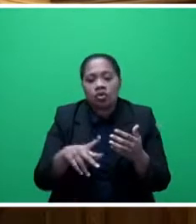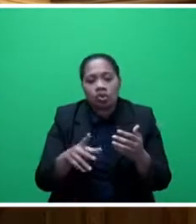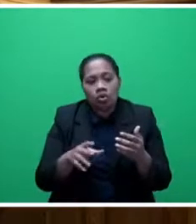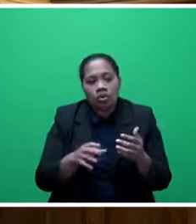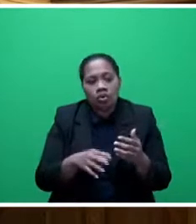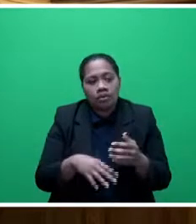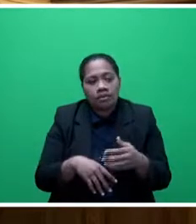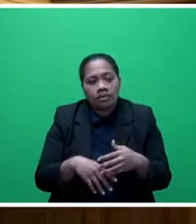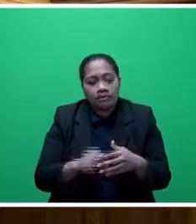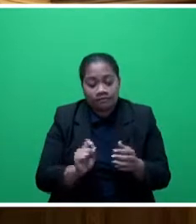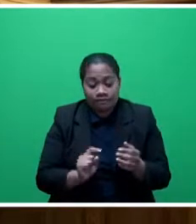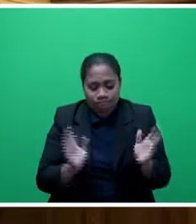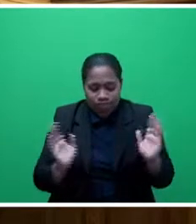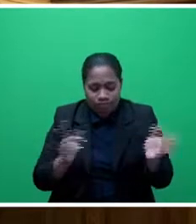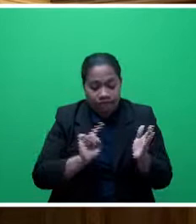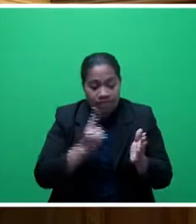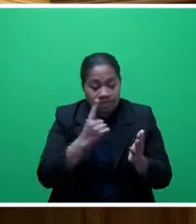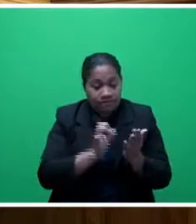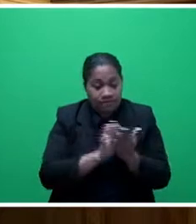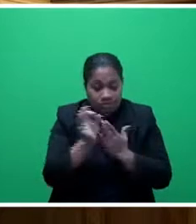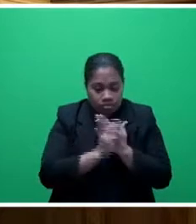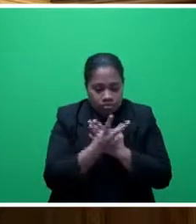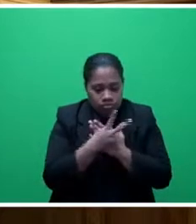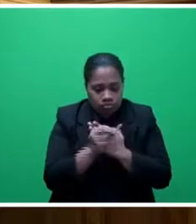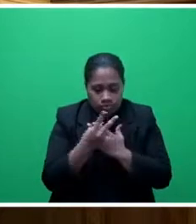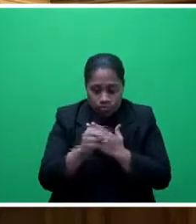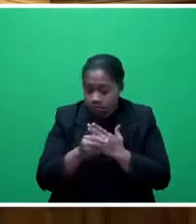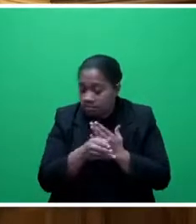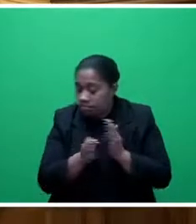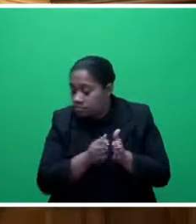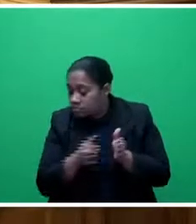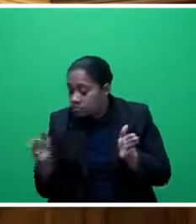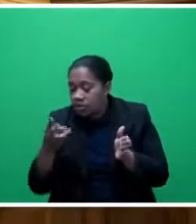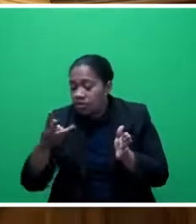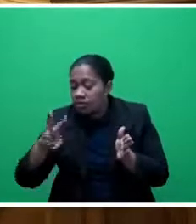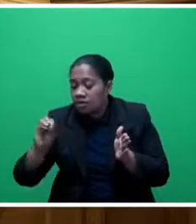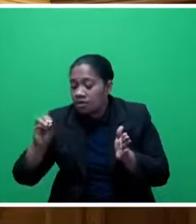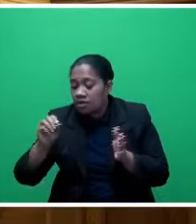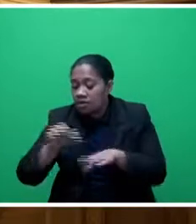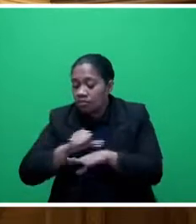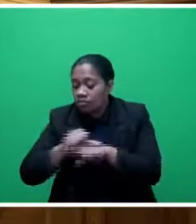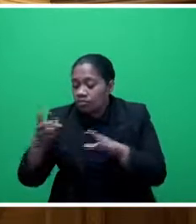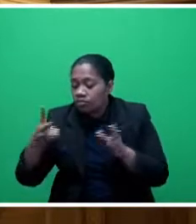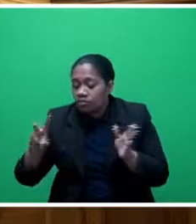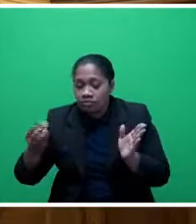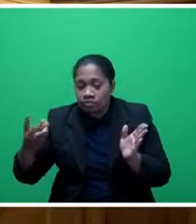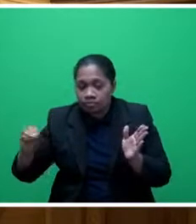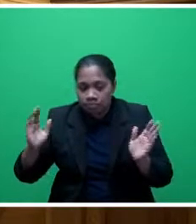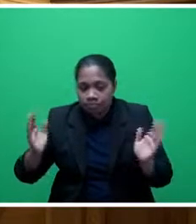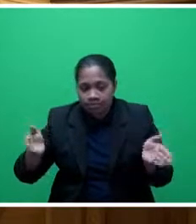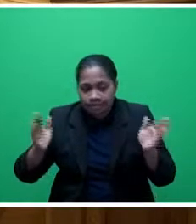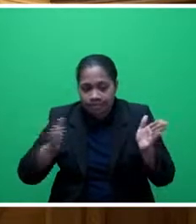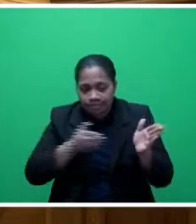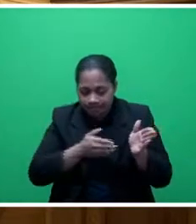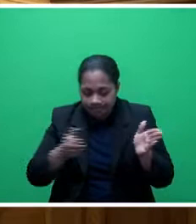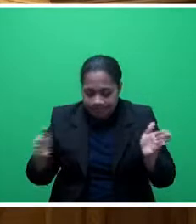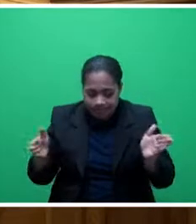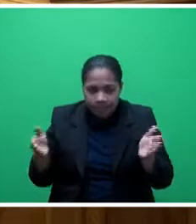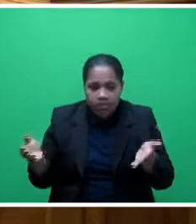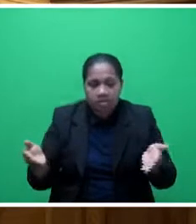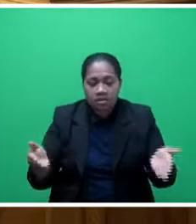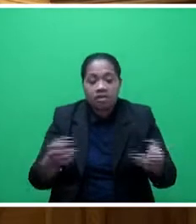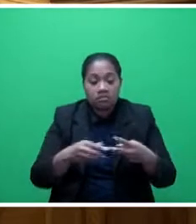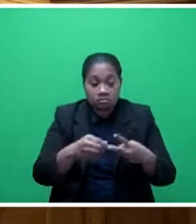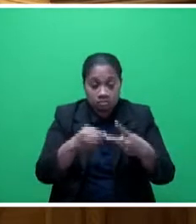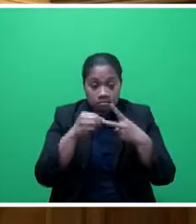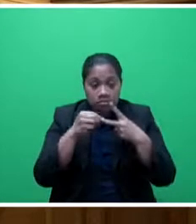1st February 2020 to 30th April 2020. And 2. Office